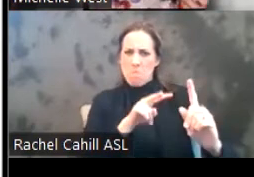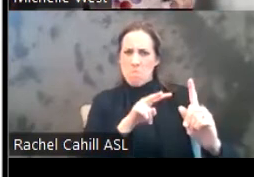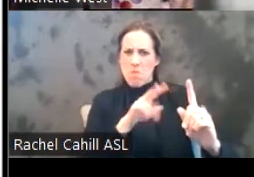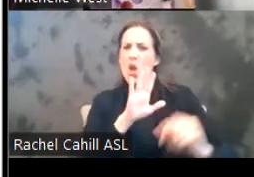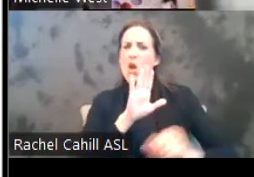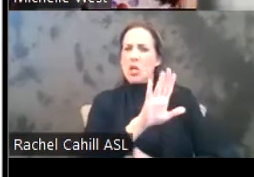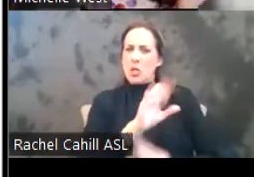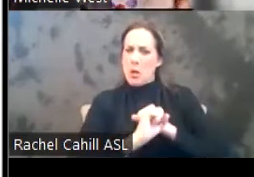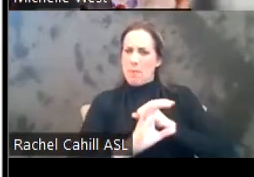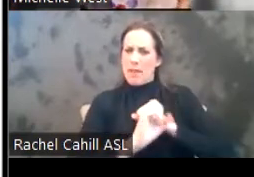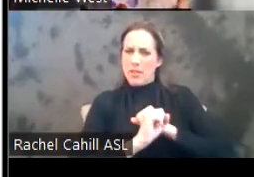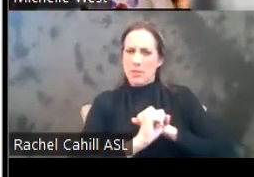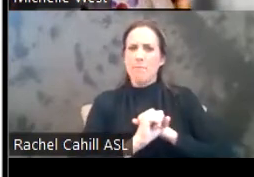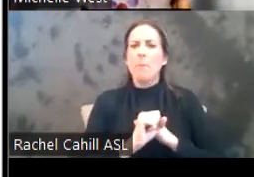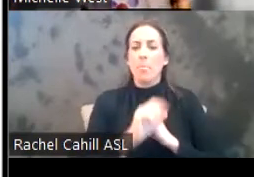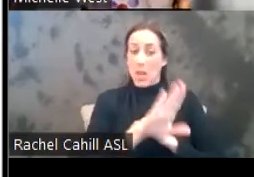stories,